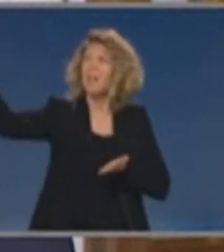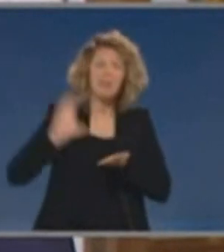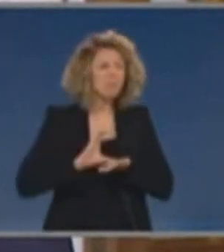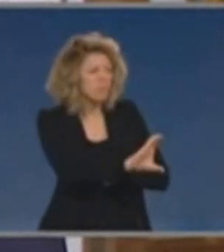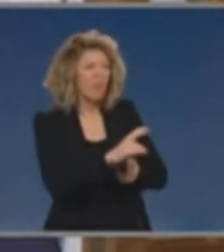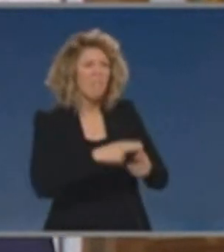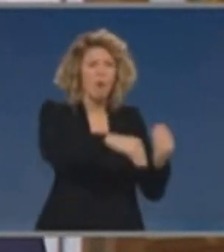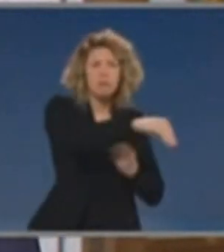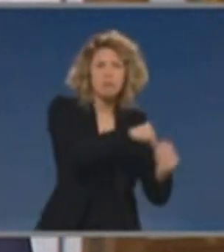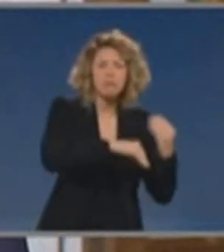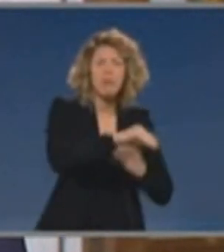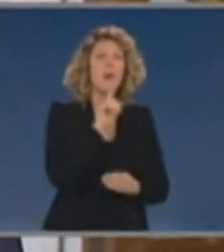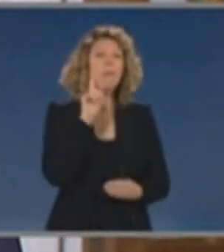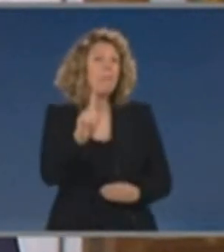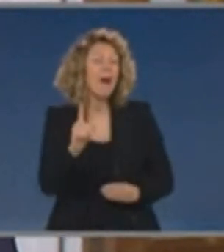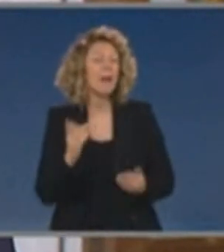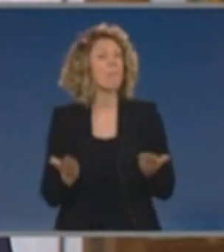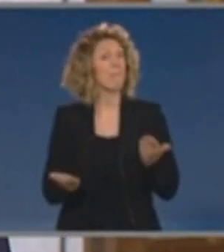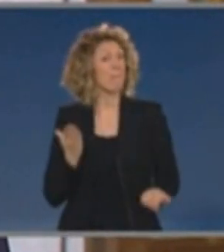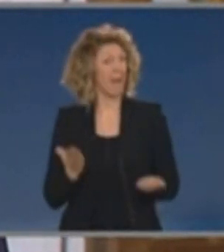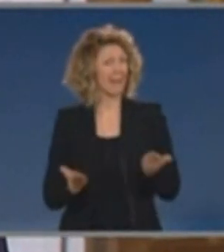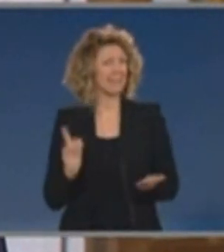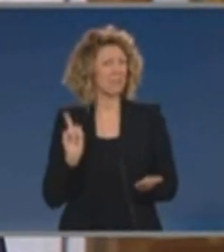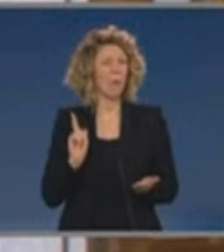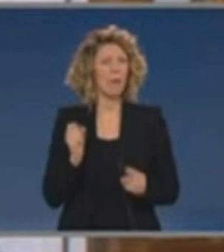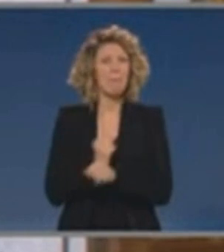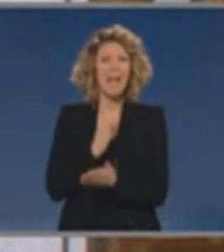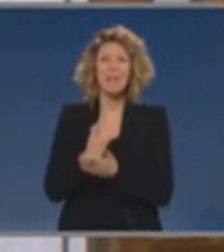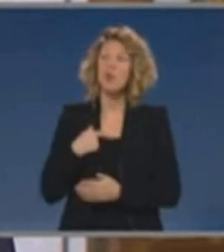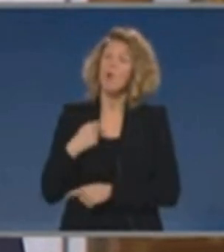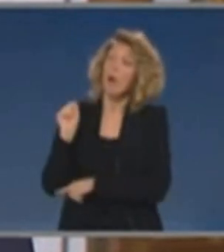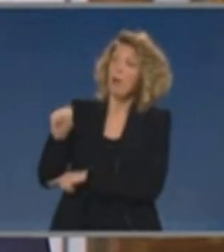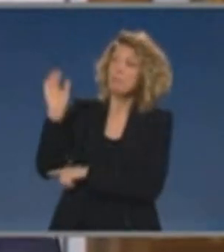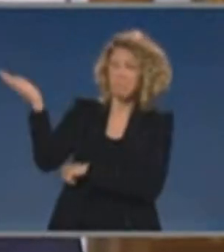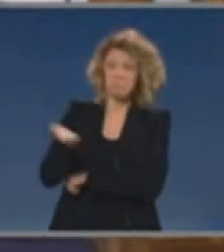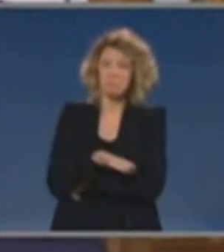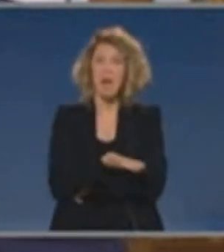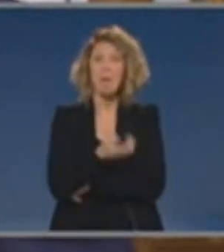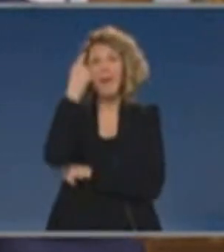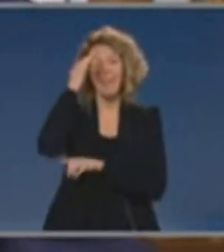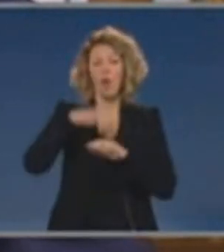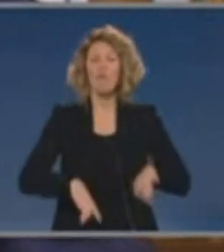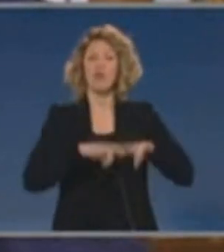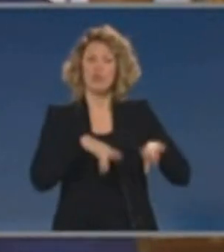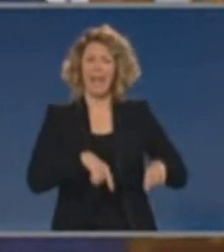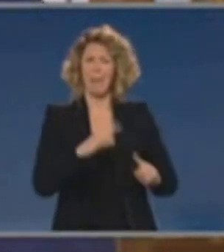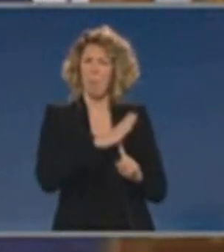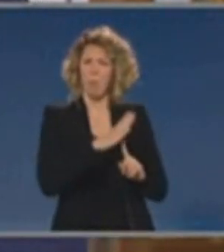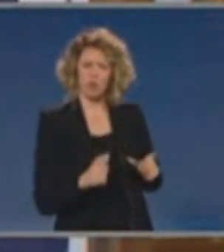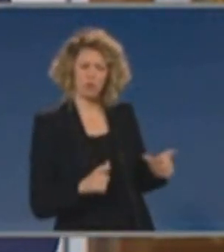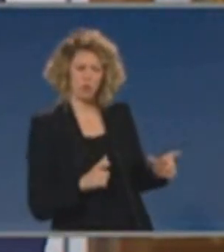other, ensuring that those foreign investment proposals that succeed are in our national